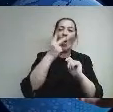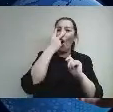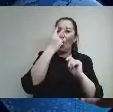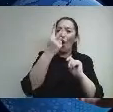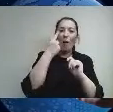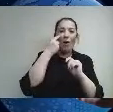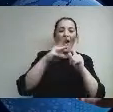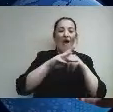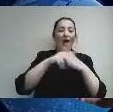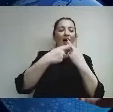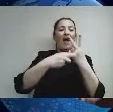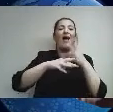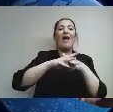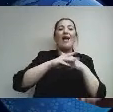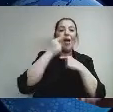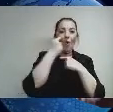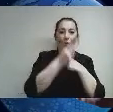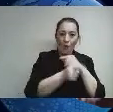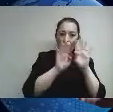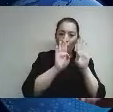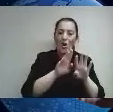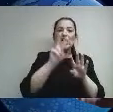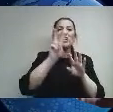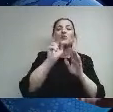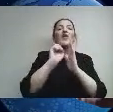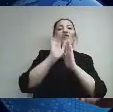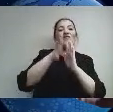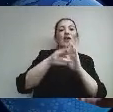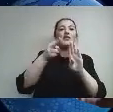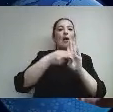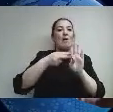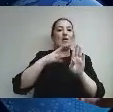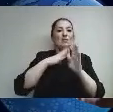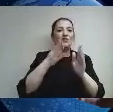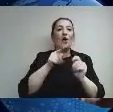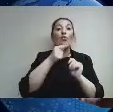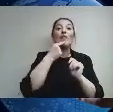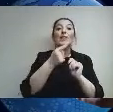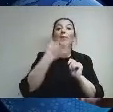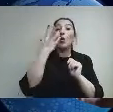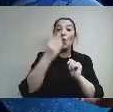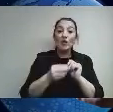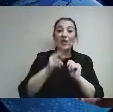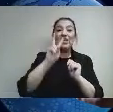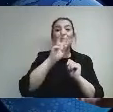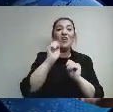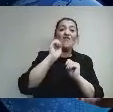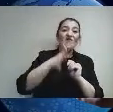So the products of more than 20 brands are being used